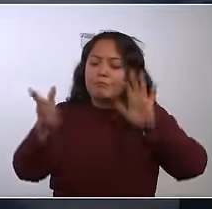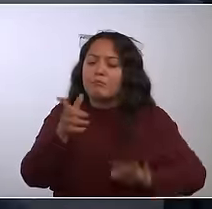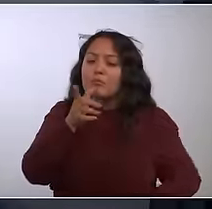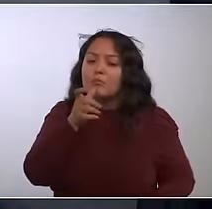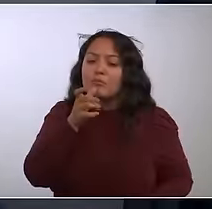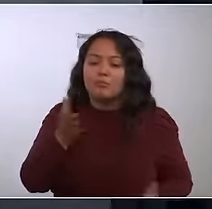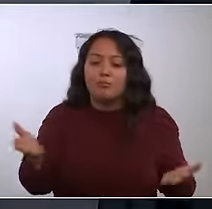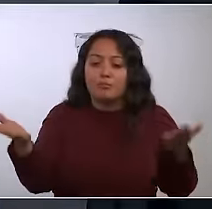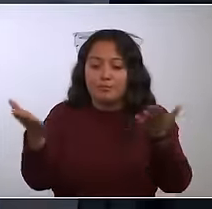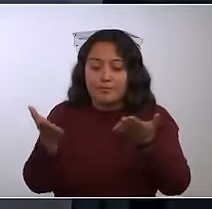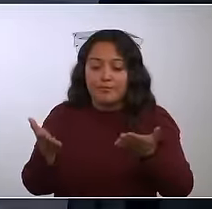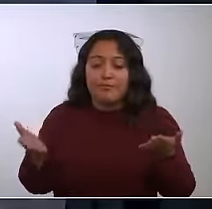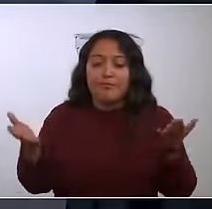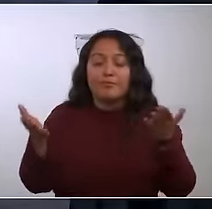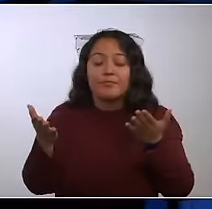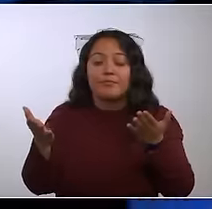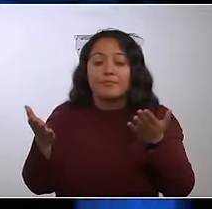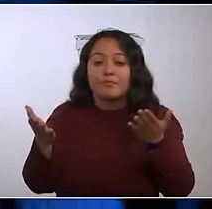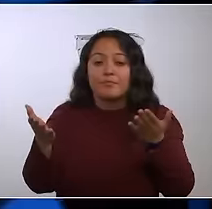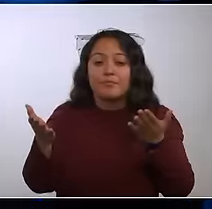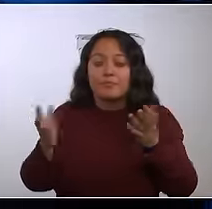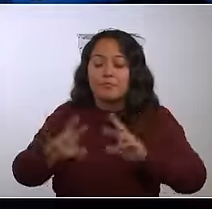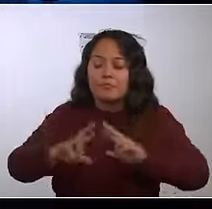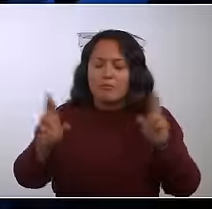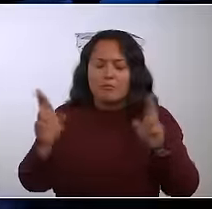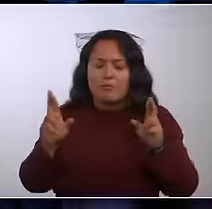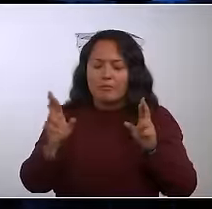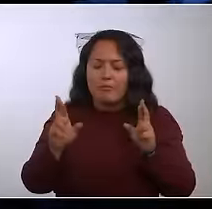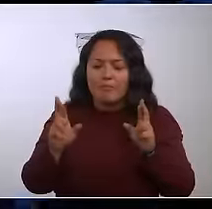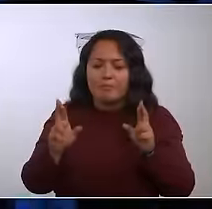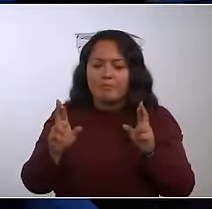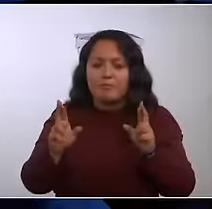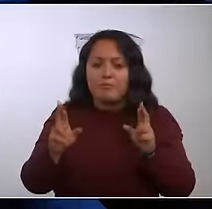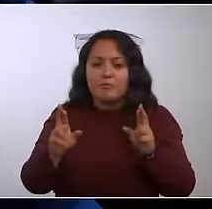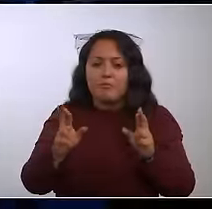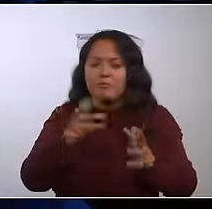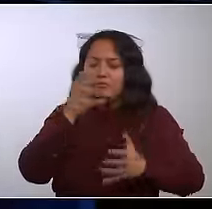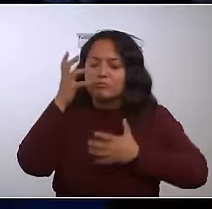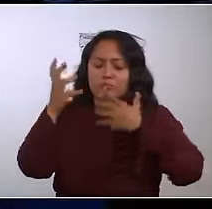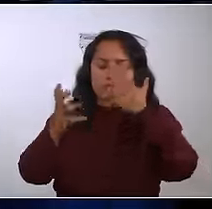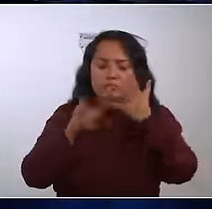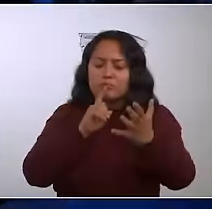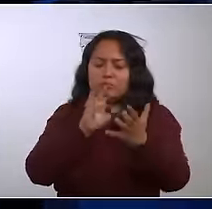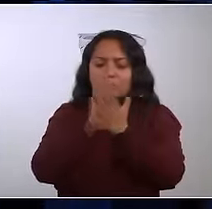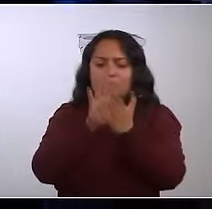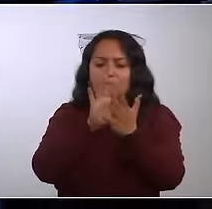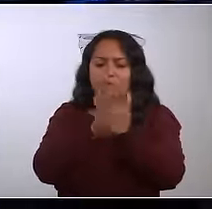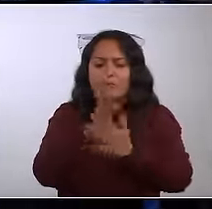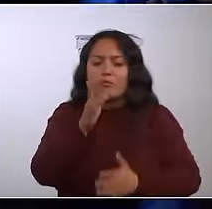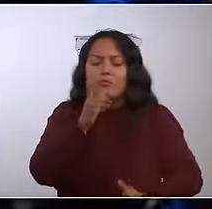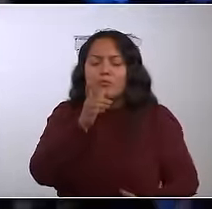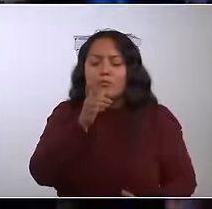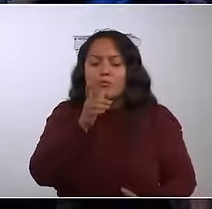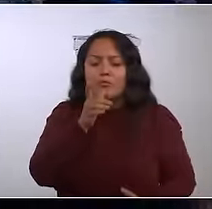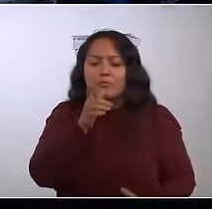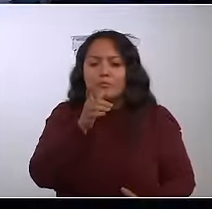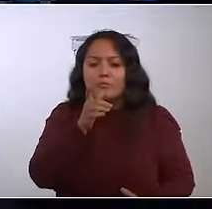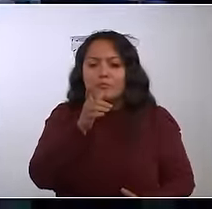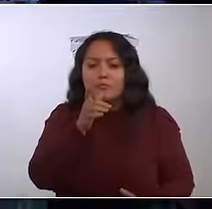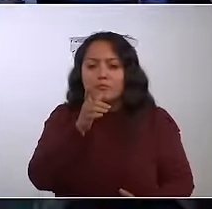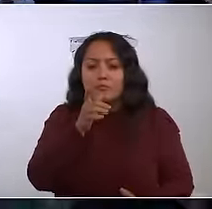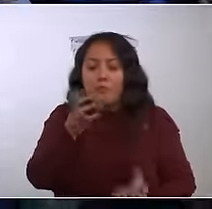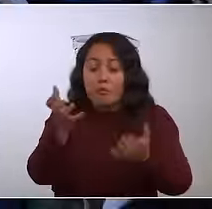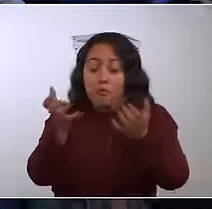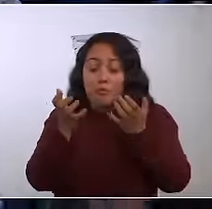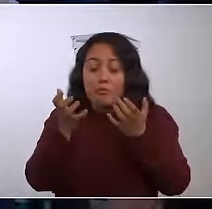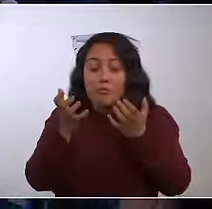en esta hora, I ask, is there someone que here abra su boca en el nombre de Jesucristo, that can open their mouth me in the pregunto name of Jesus? En esta hora, I ask right now, de